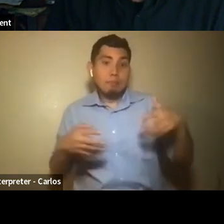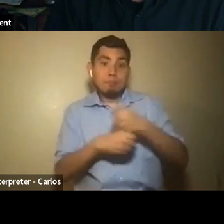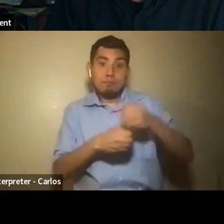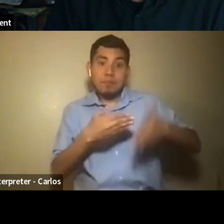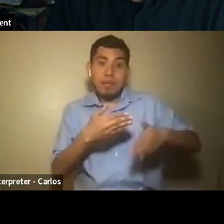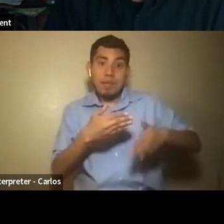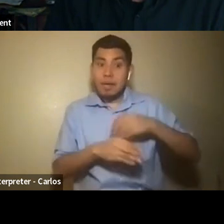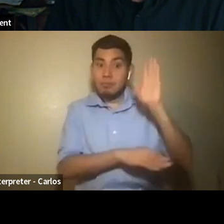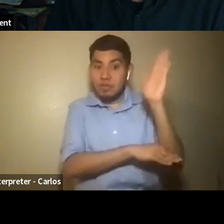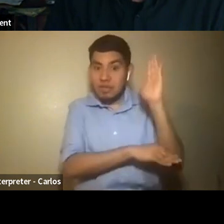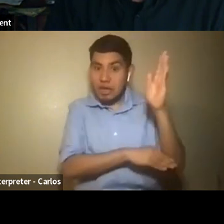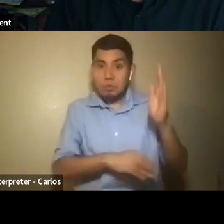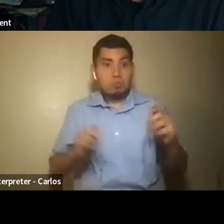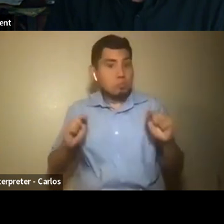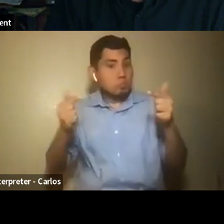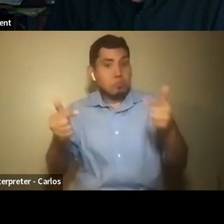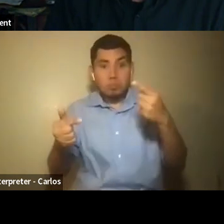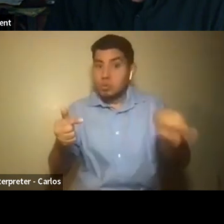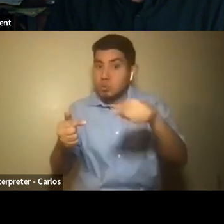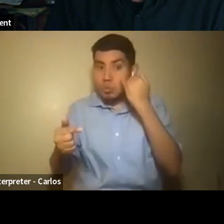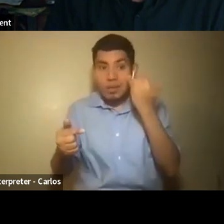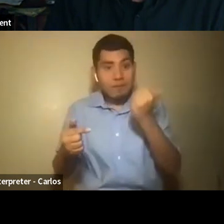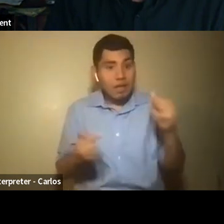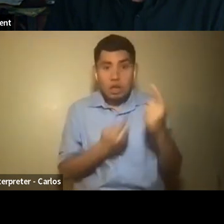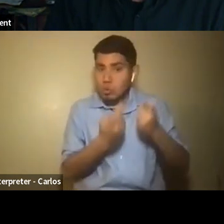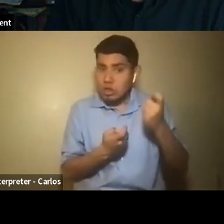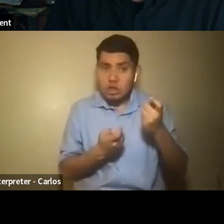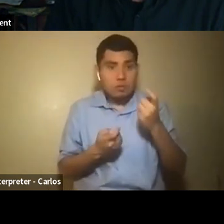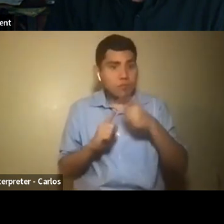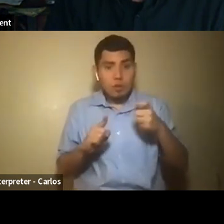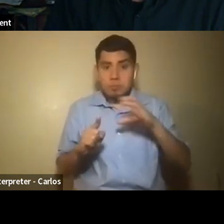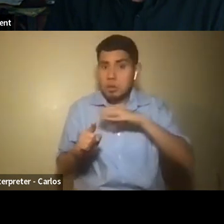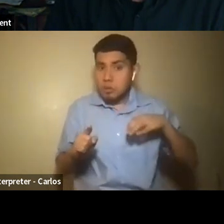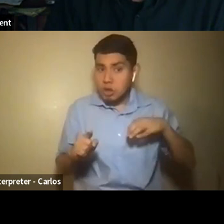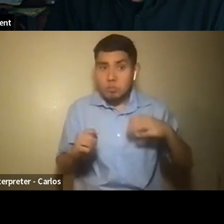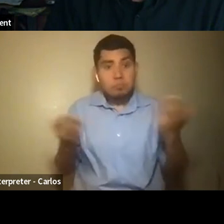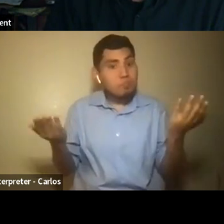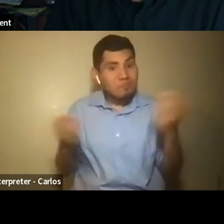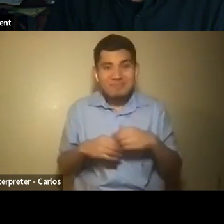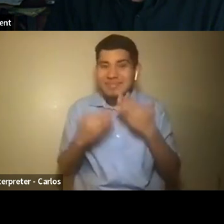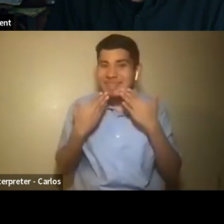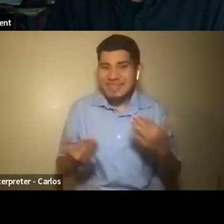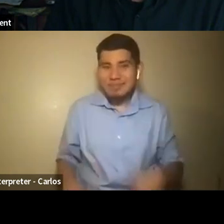have room for any questions any members of the commission have. Thank you.